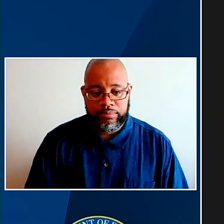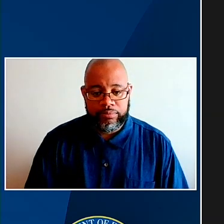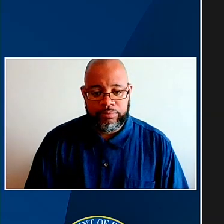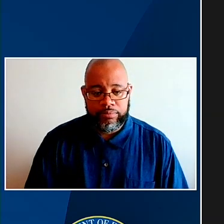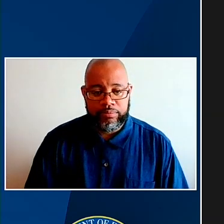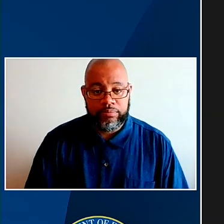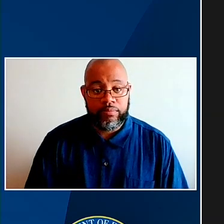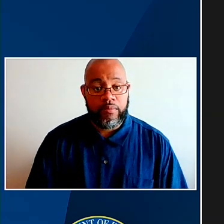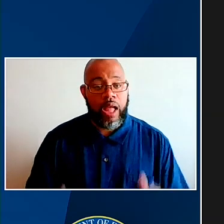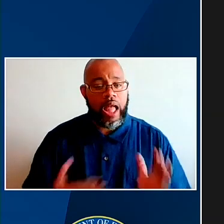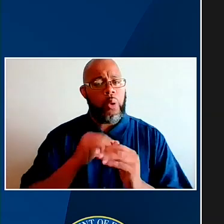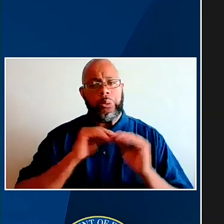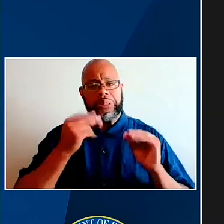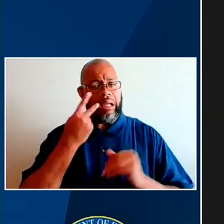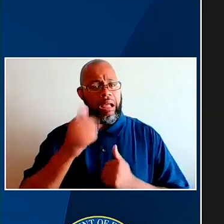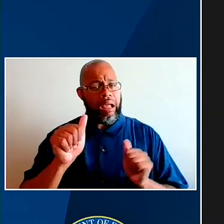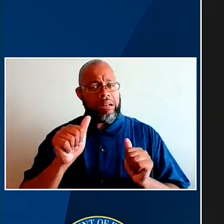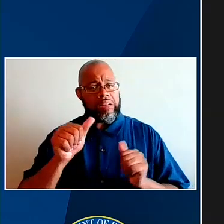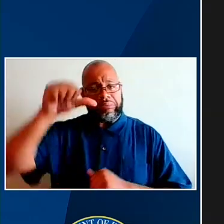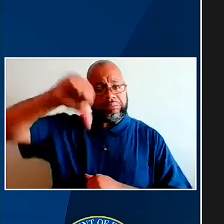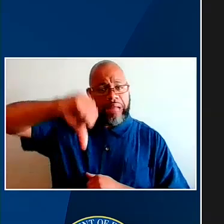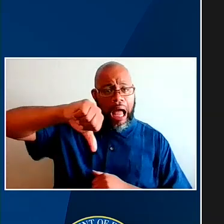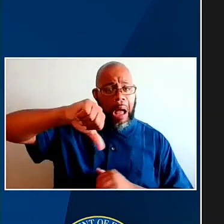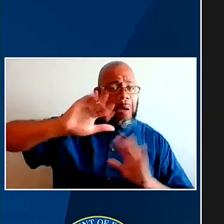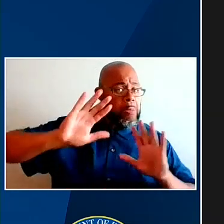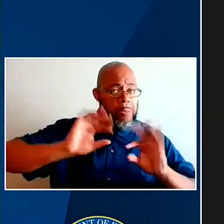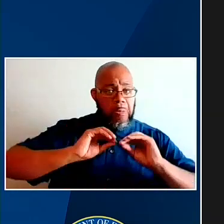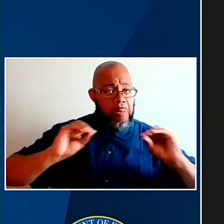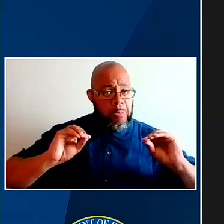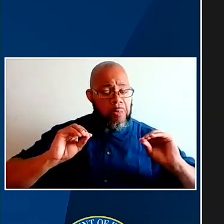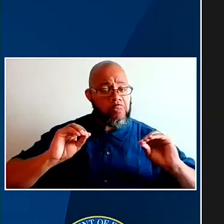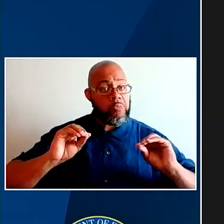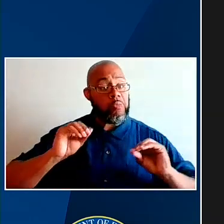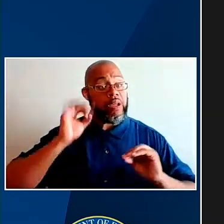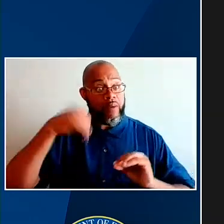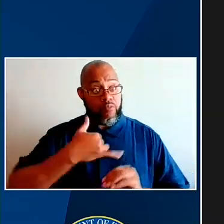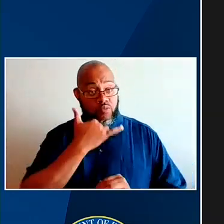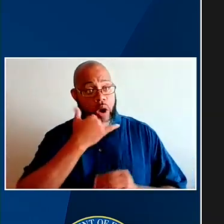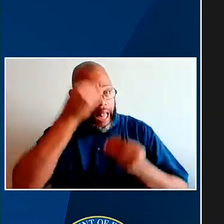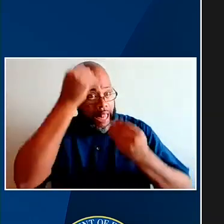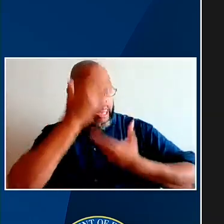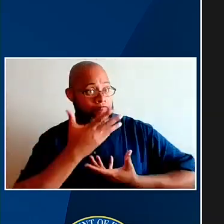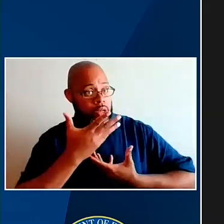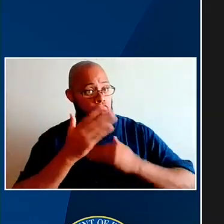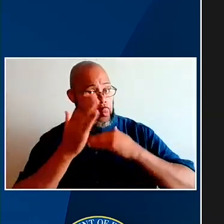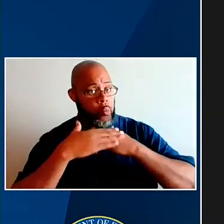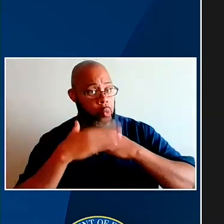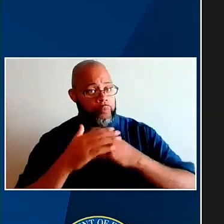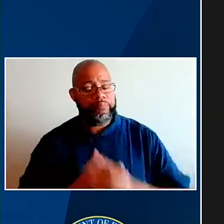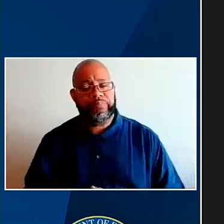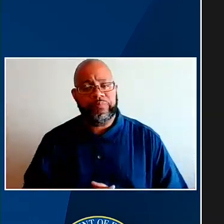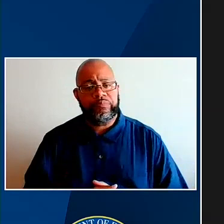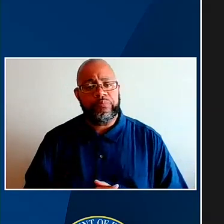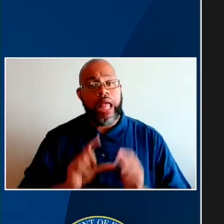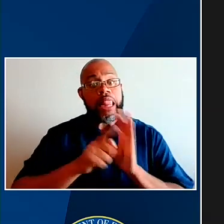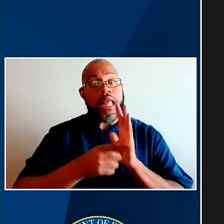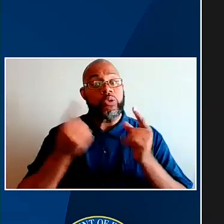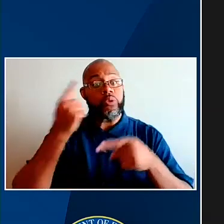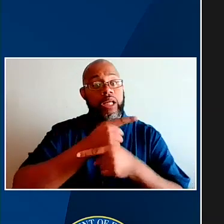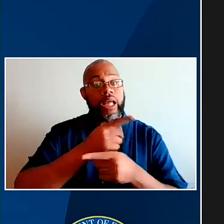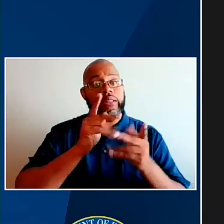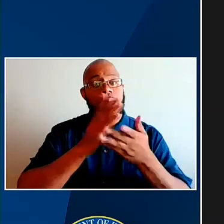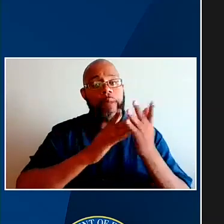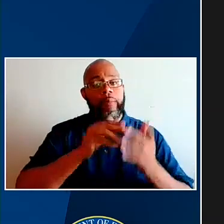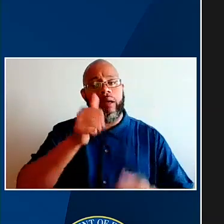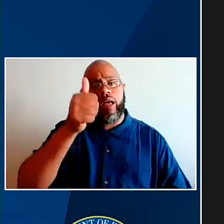Again, I don't see any thumbs down. Please feel free to correct me if I missed anyone. It's later in the day, so people's fingers are